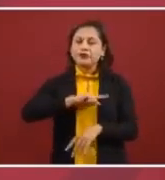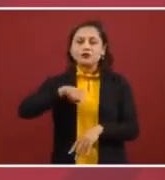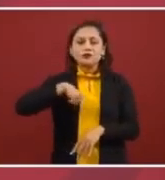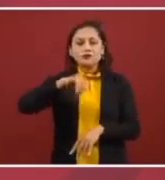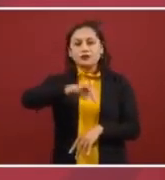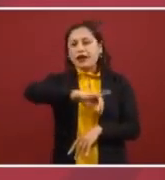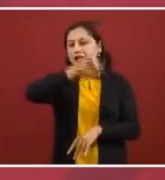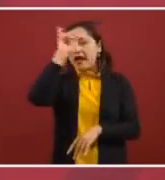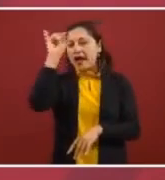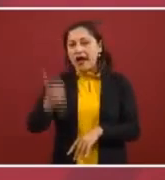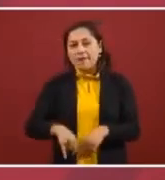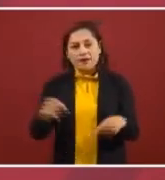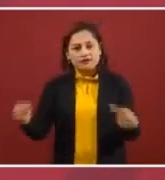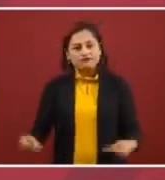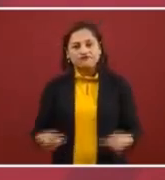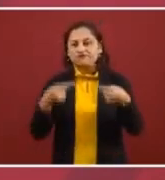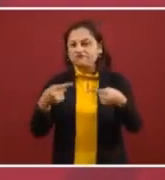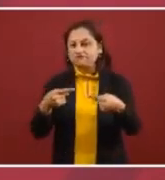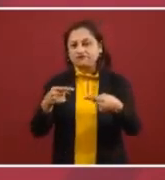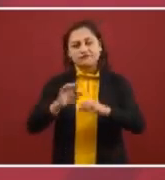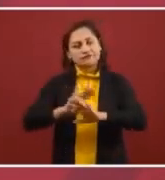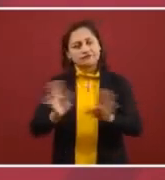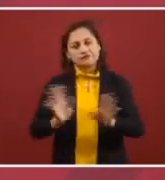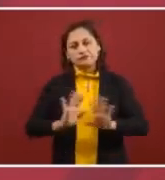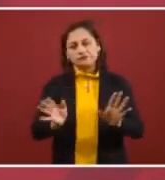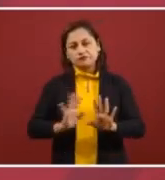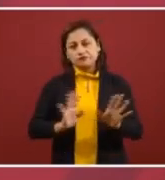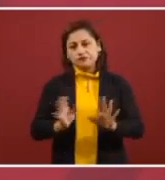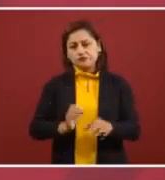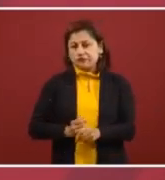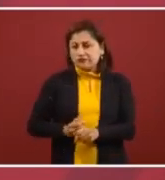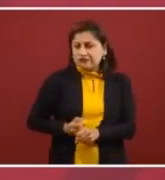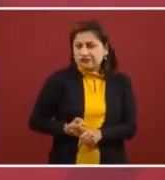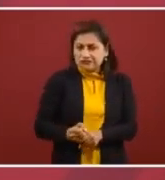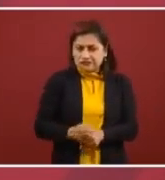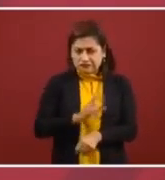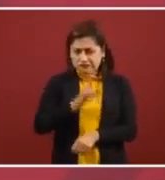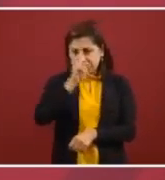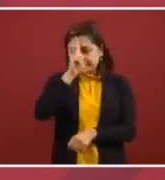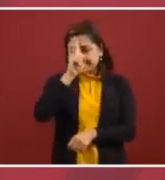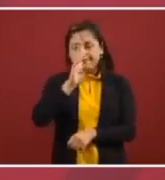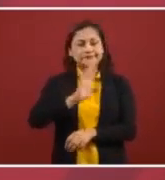for confrontation, or use of force.